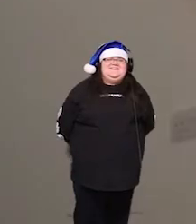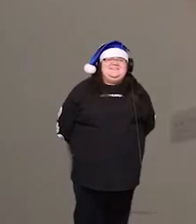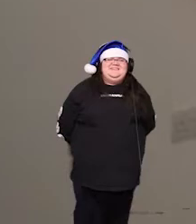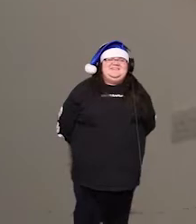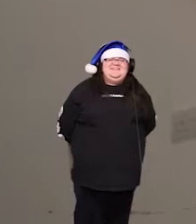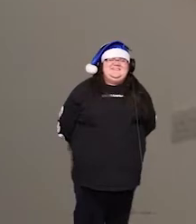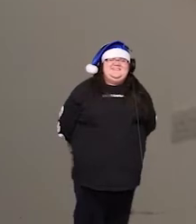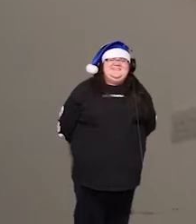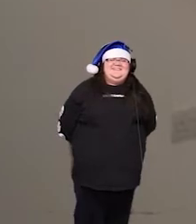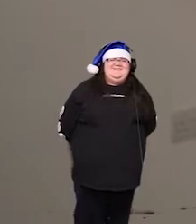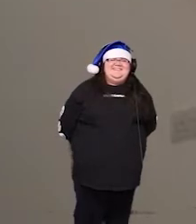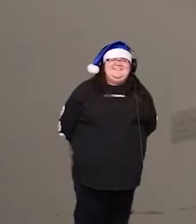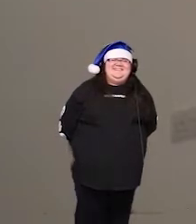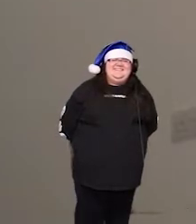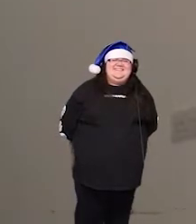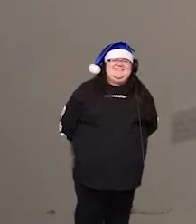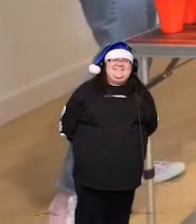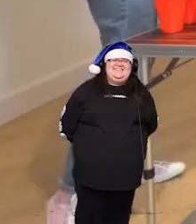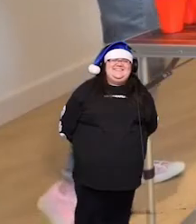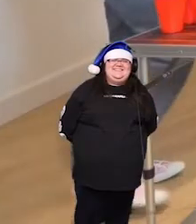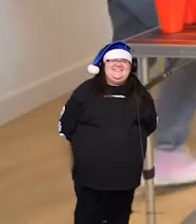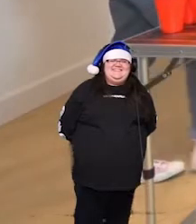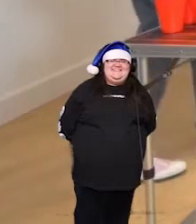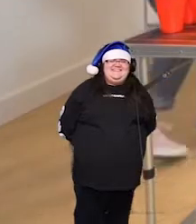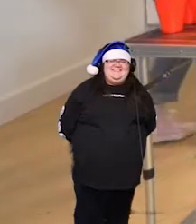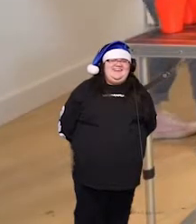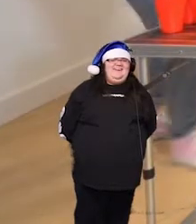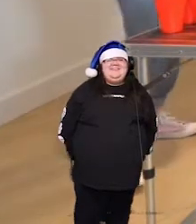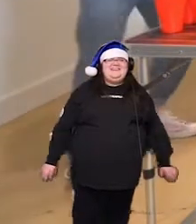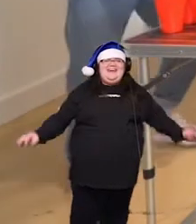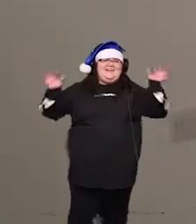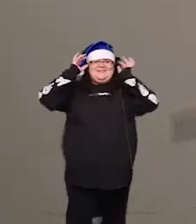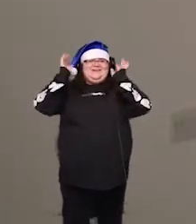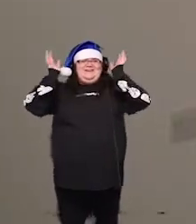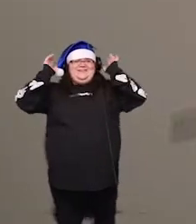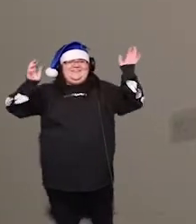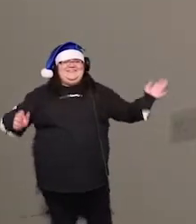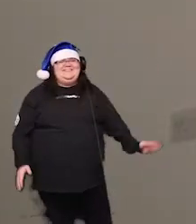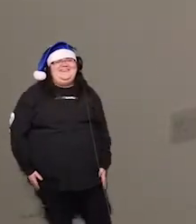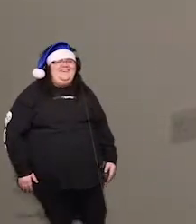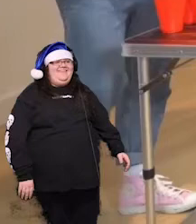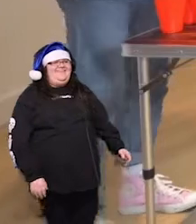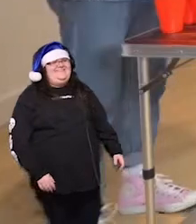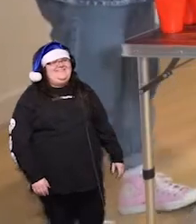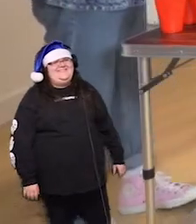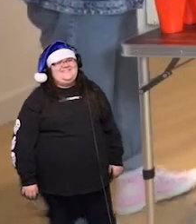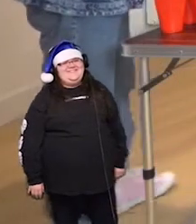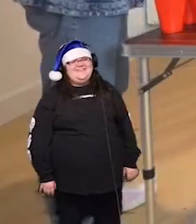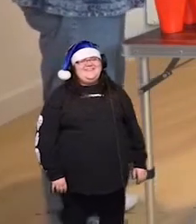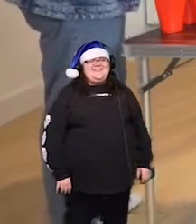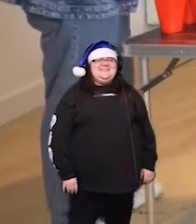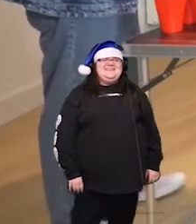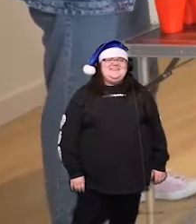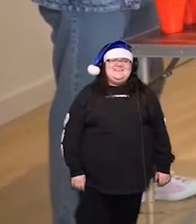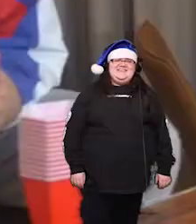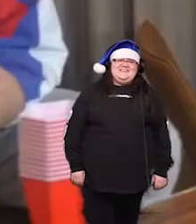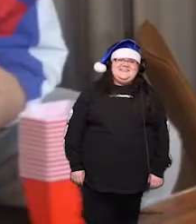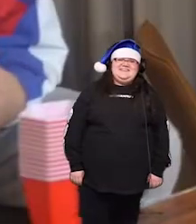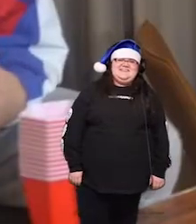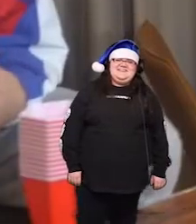layer of clothes is my glasses, I guess. I should have worn that. That's my glasses! Oh, my glasses! I'm going to make an assumption about you,